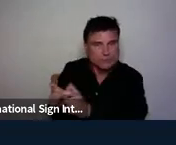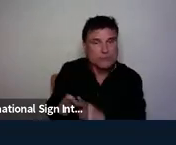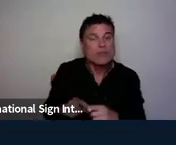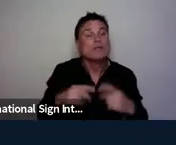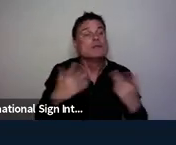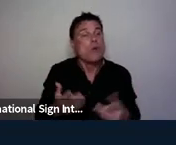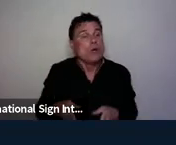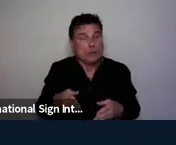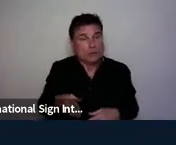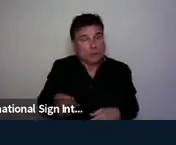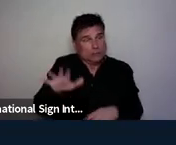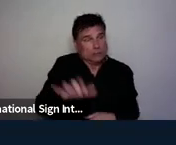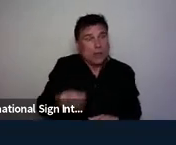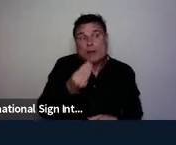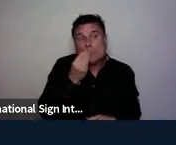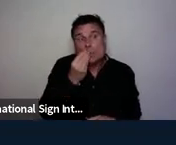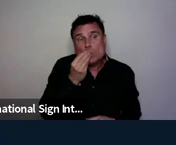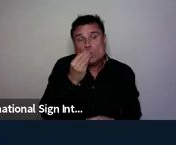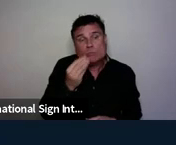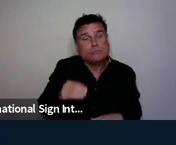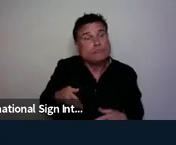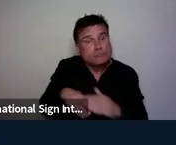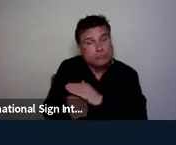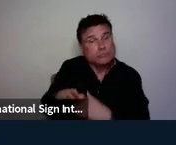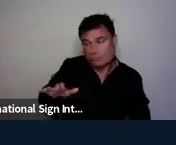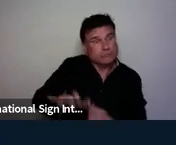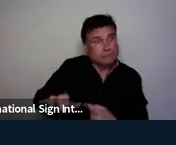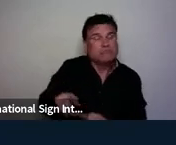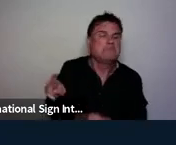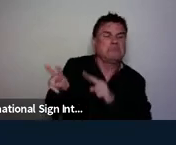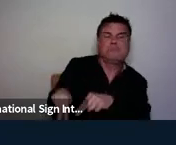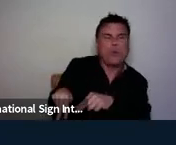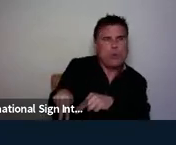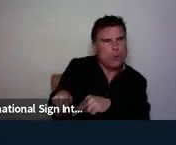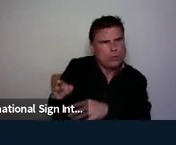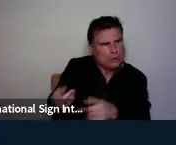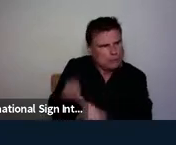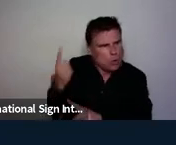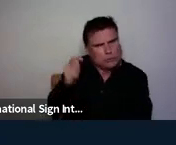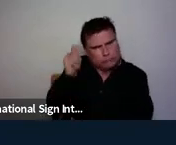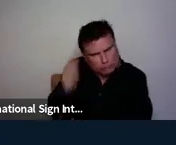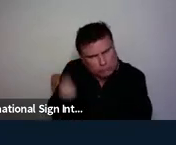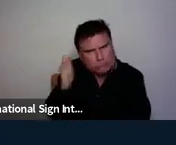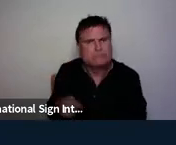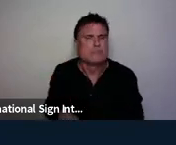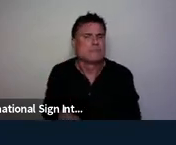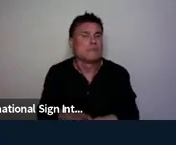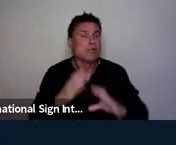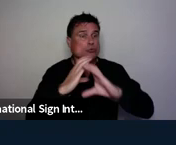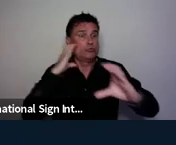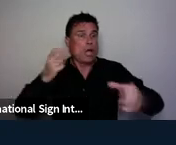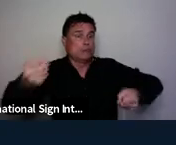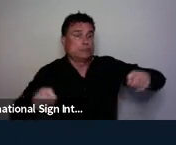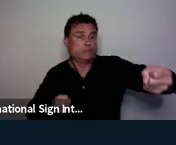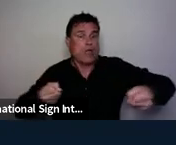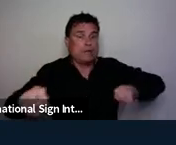access living supplies, especially during quarantine. For the delivery services who sacrifice for us when it feels unsafe to go out.